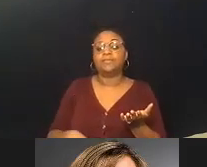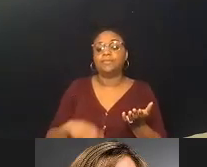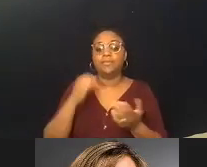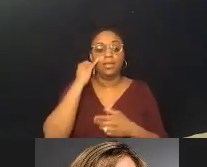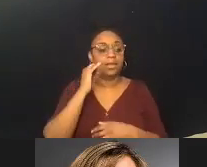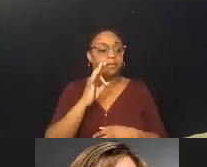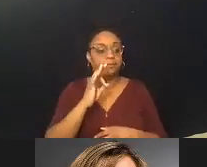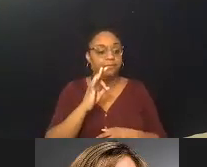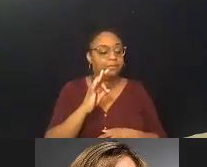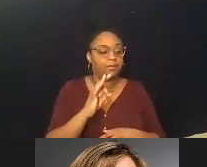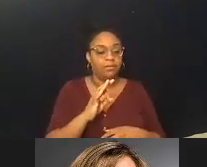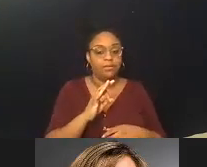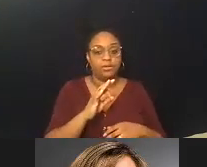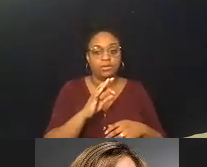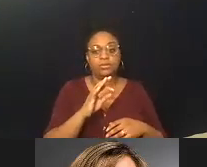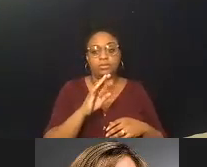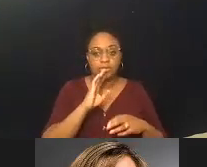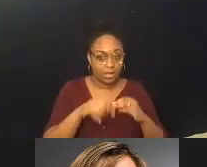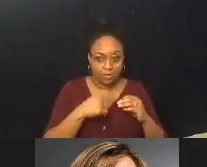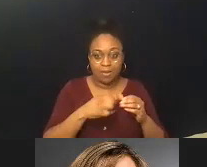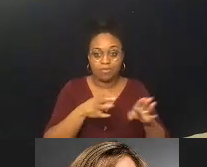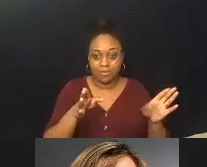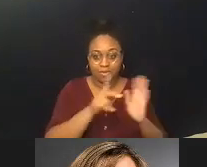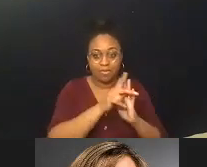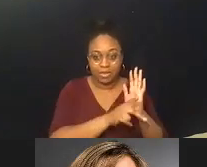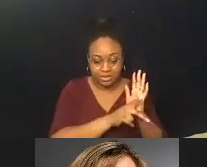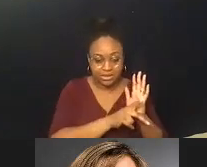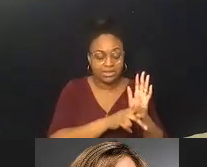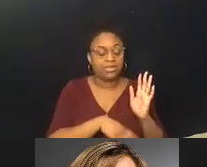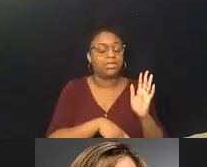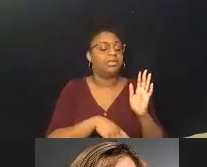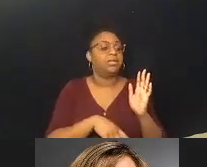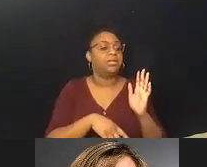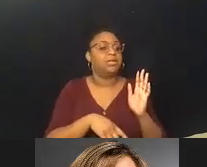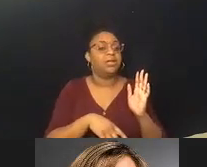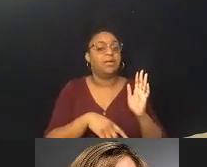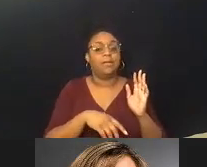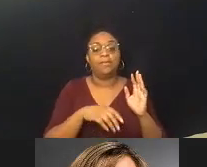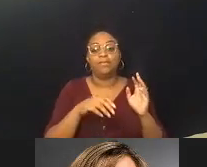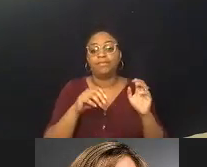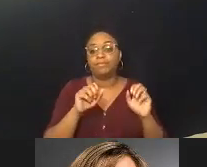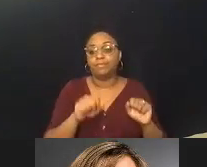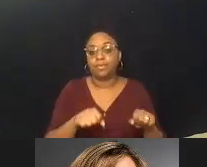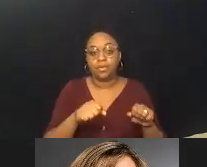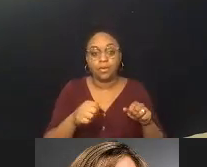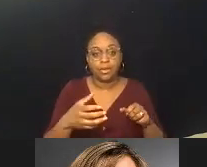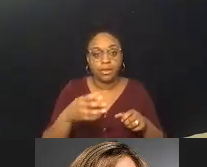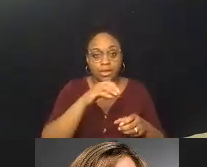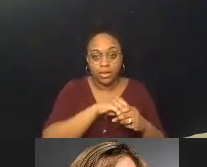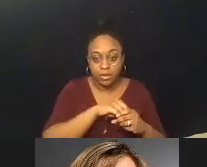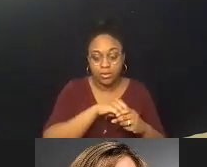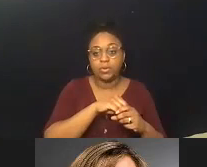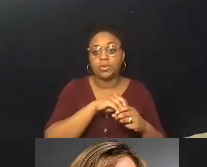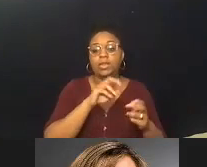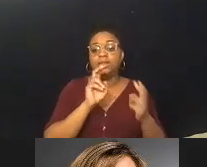about public policy, and we can have a really interesting conversation about the internet and the interstate system that was built through